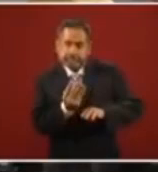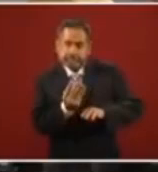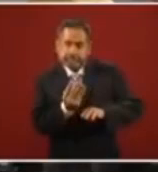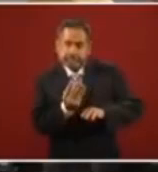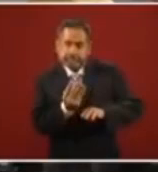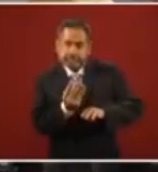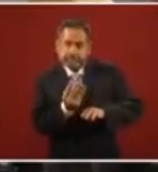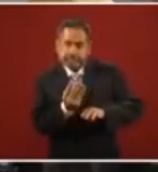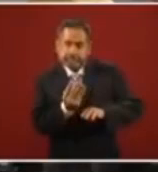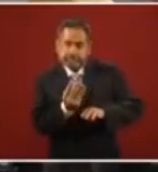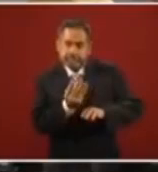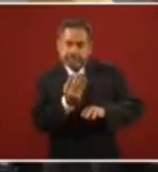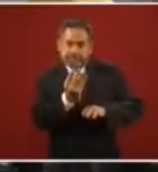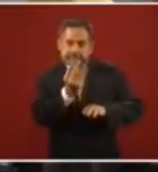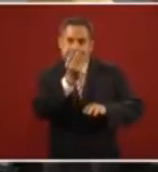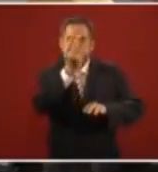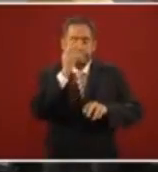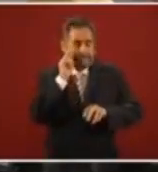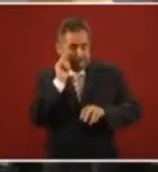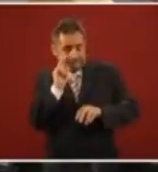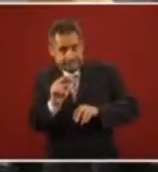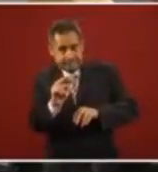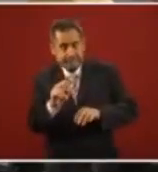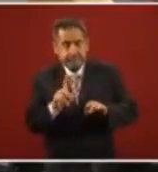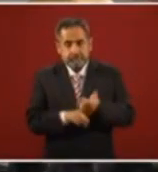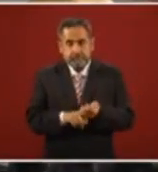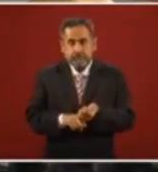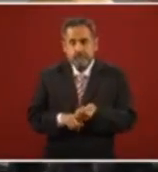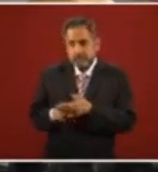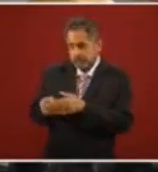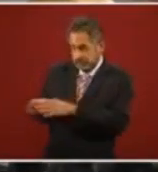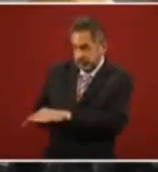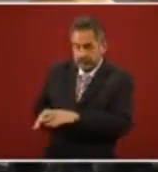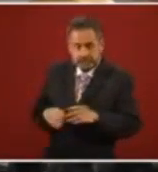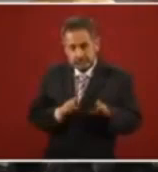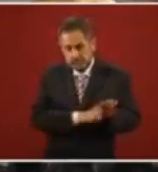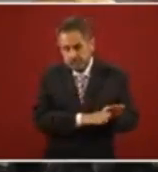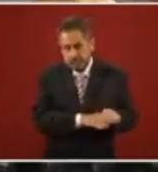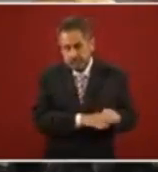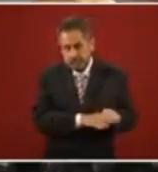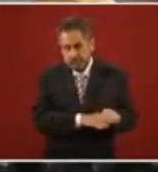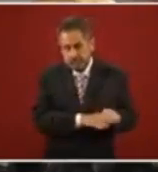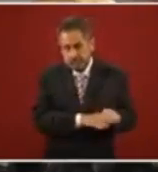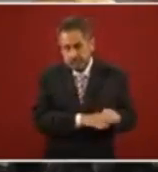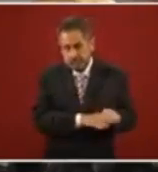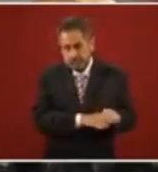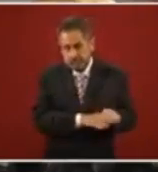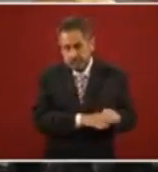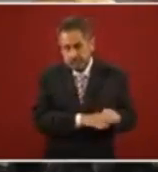dissipating... ...the one you can do here... ...está disipando... ...las válvulas no están... ...cerca... ...una de otras... ...hay...